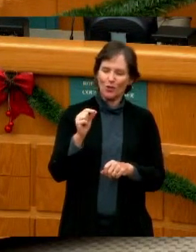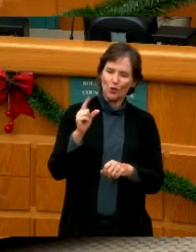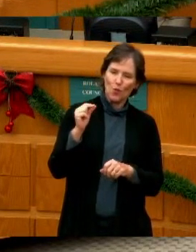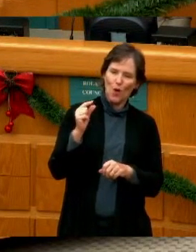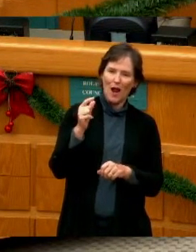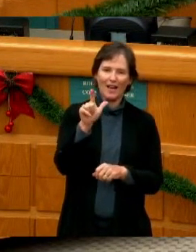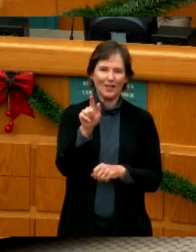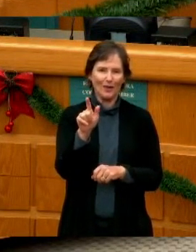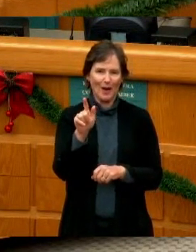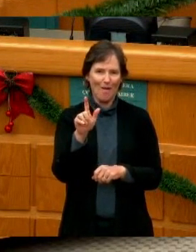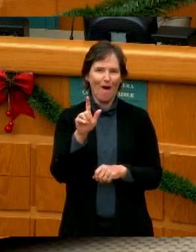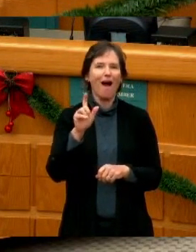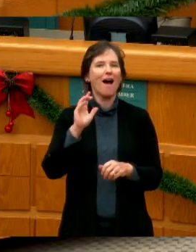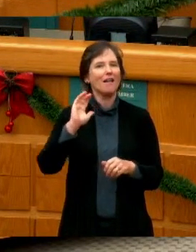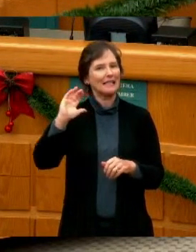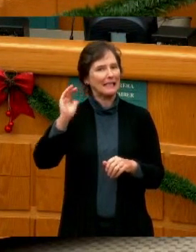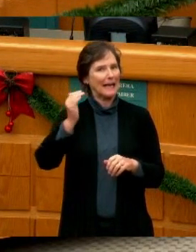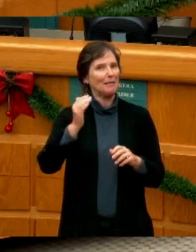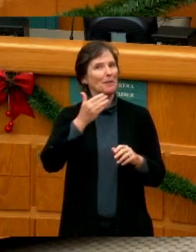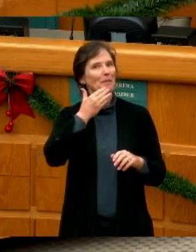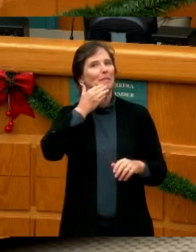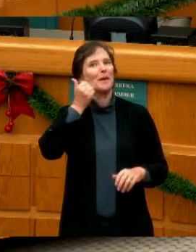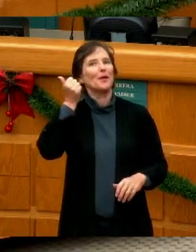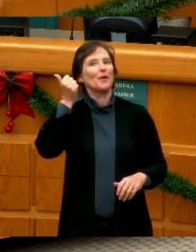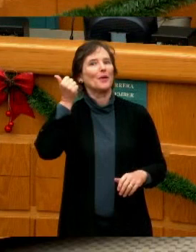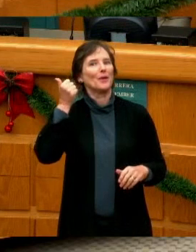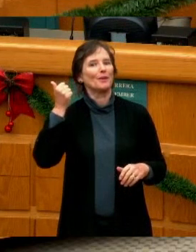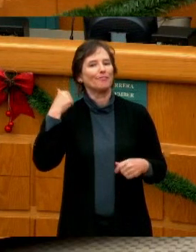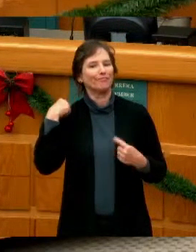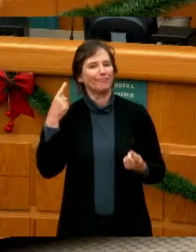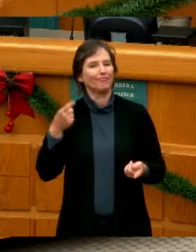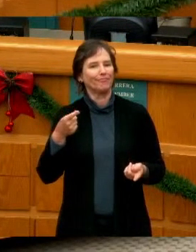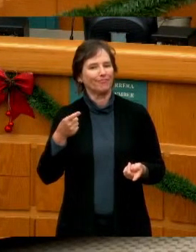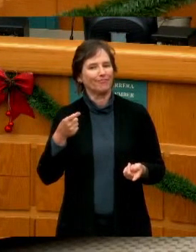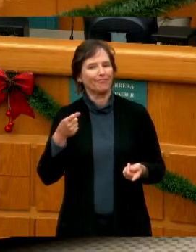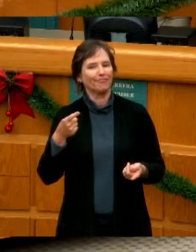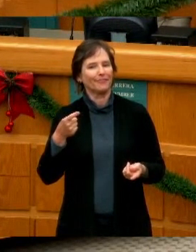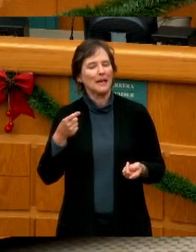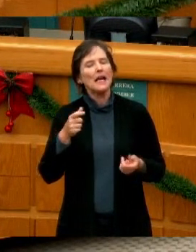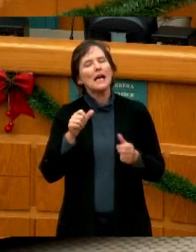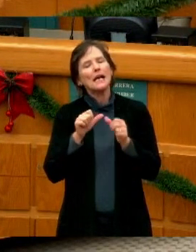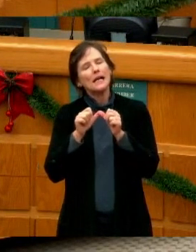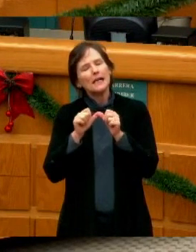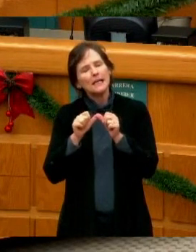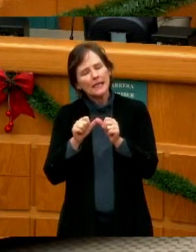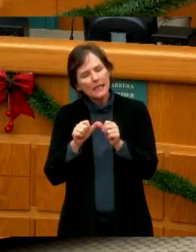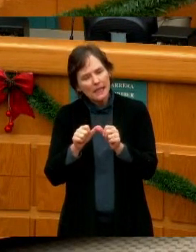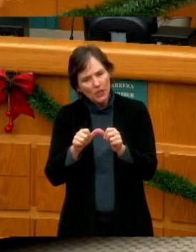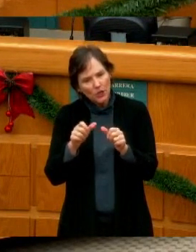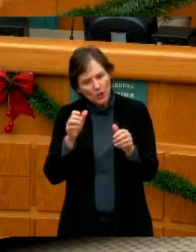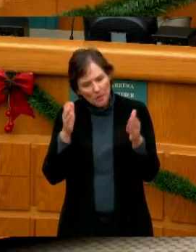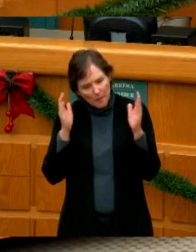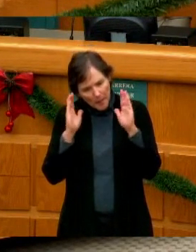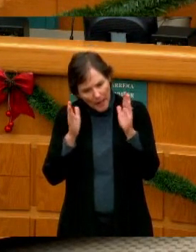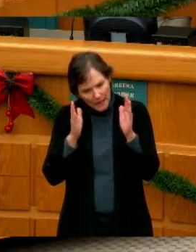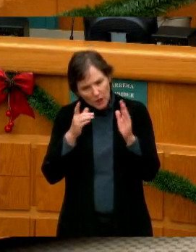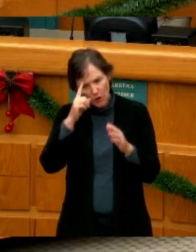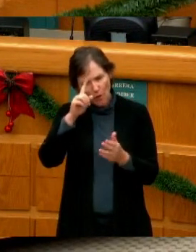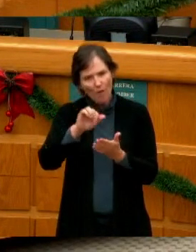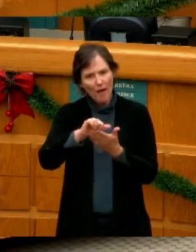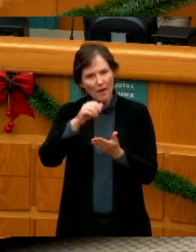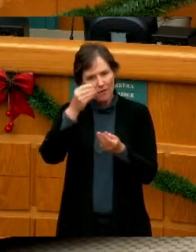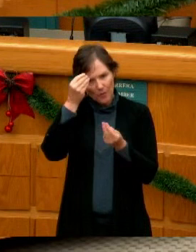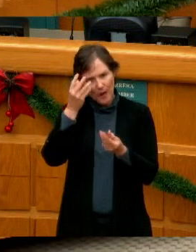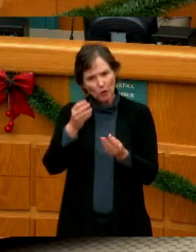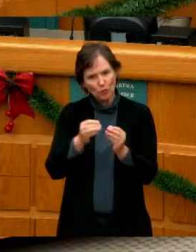2020. So keep that in mind, but continue to stay tuned for this information and your